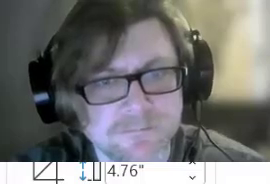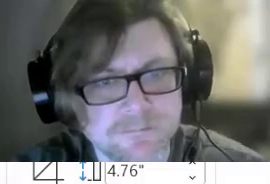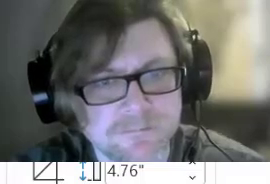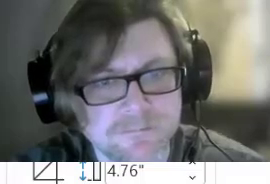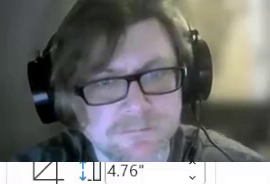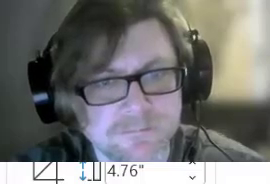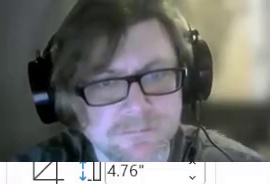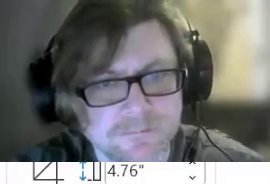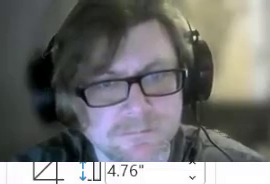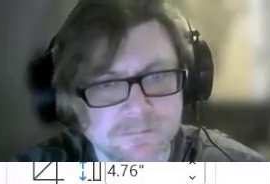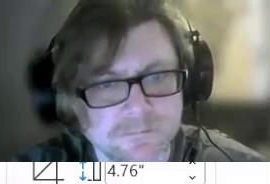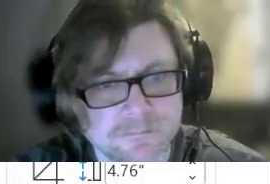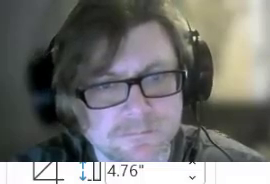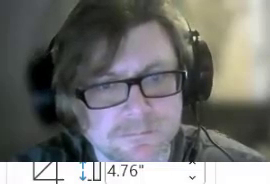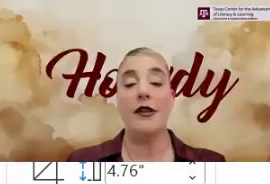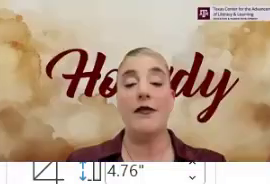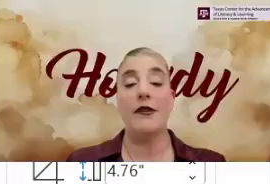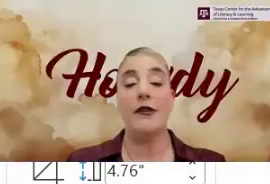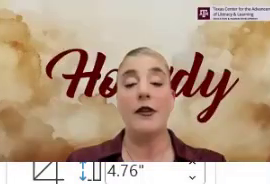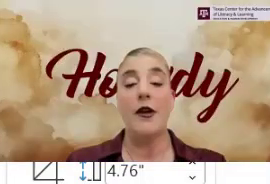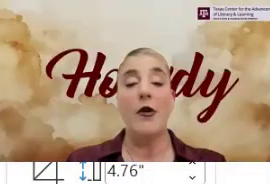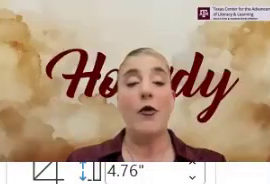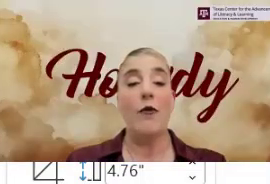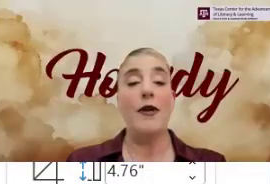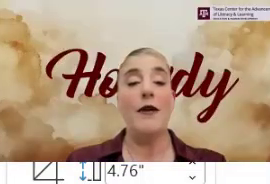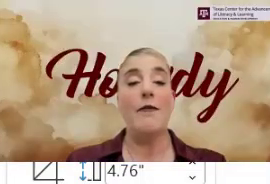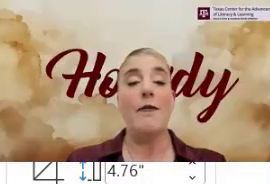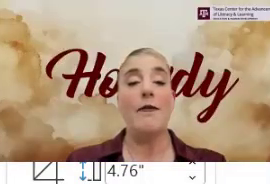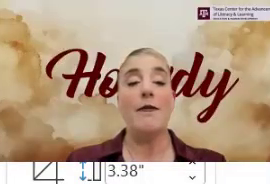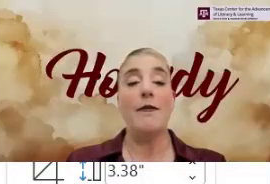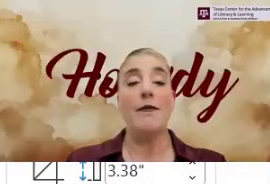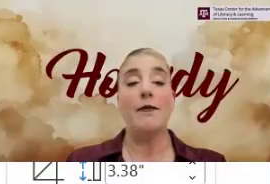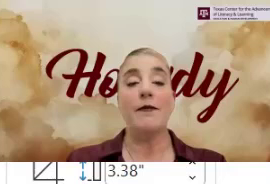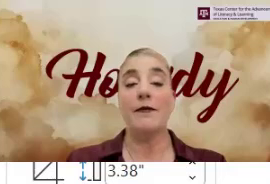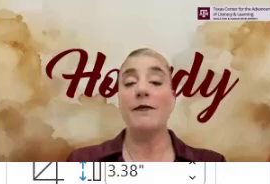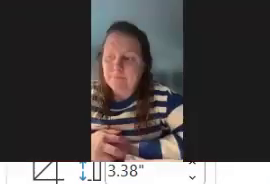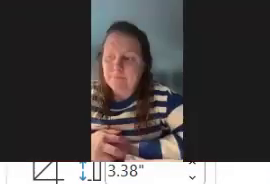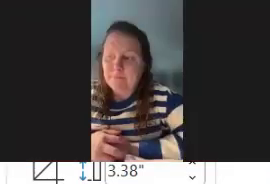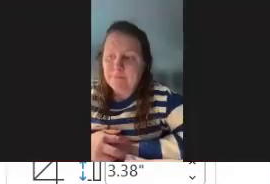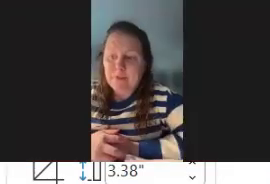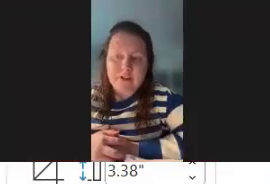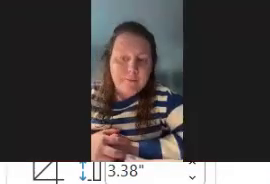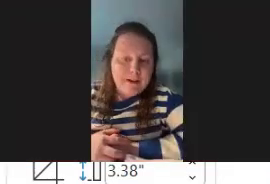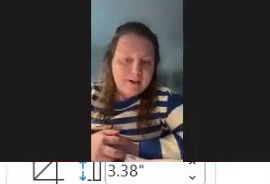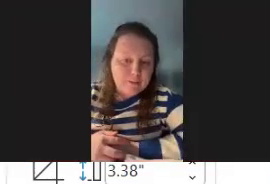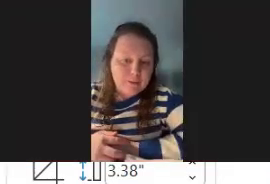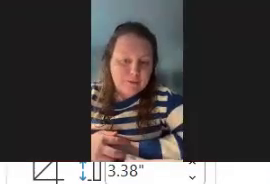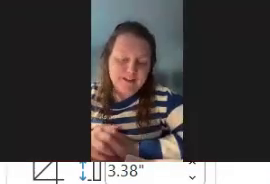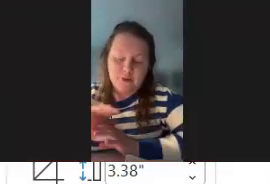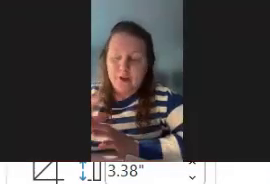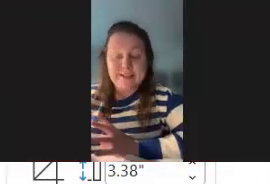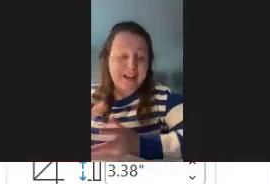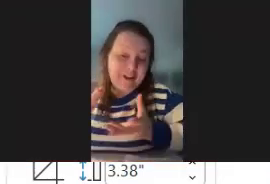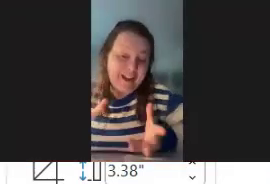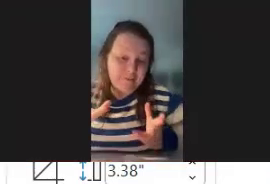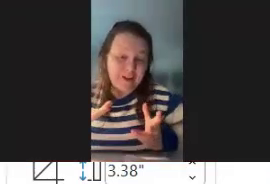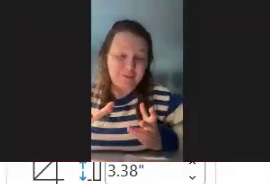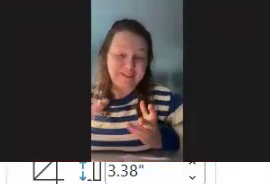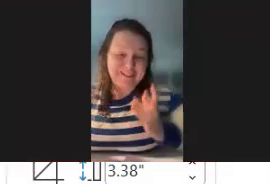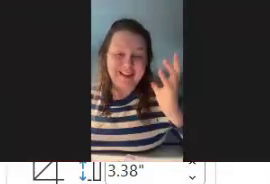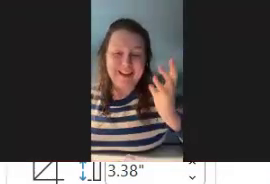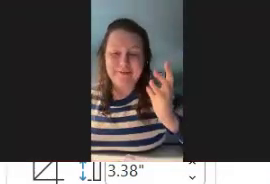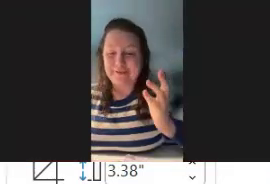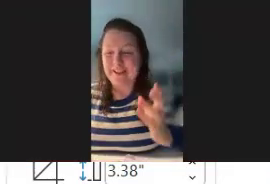these before, so just bear with me for a minute. I want to see if this. I was won't be just a- curious if Mhm. if on the PowerPoint, like, so because I don't